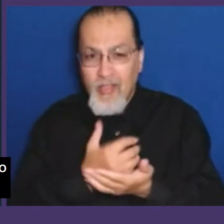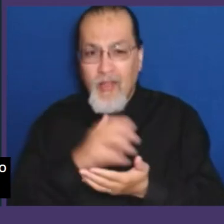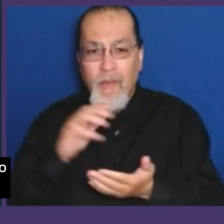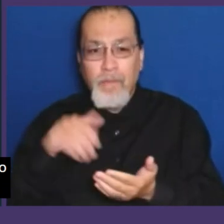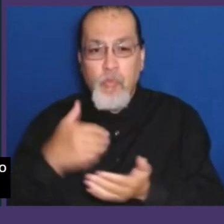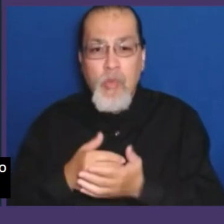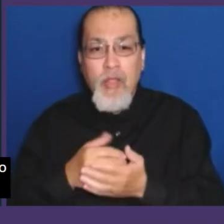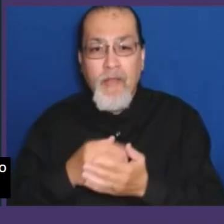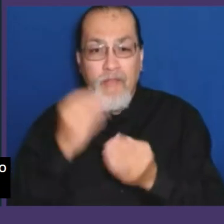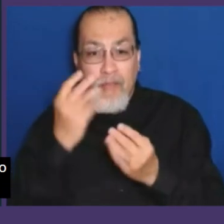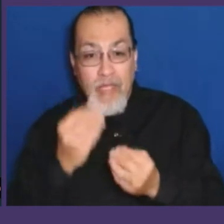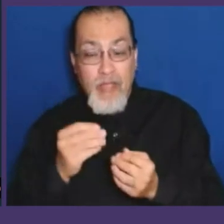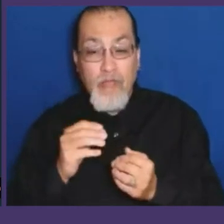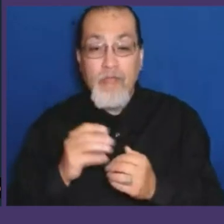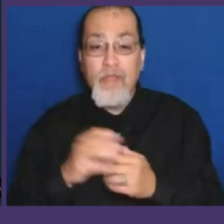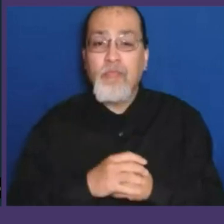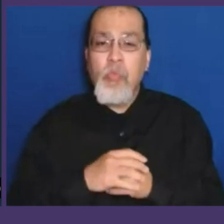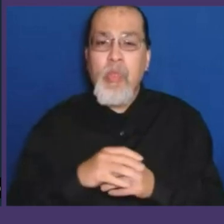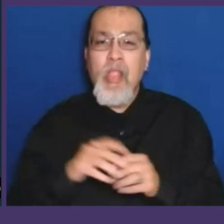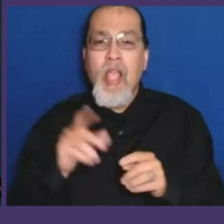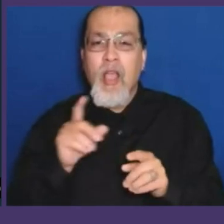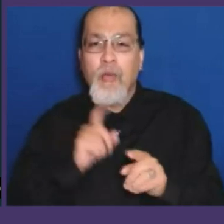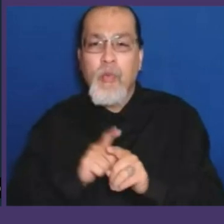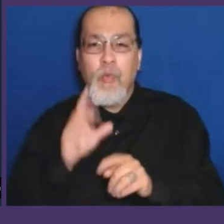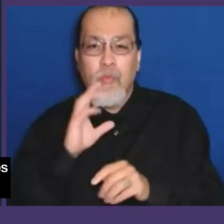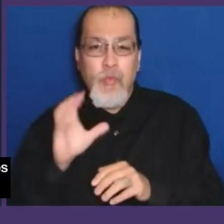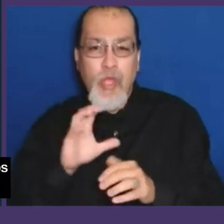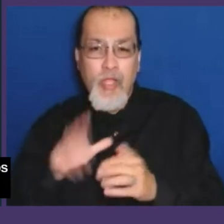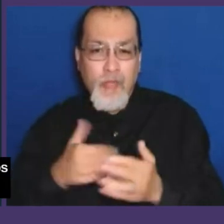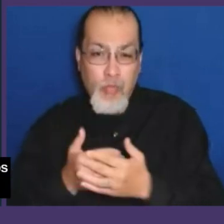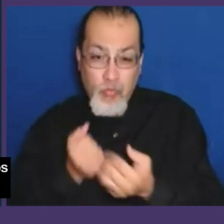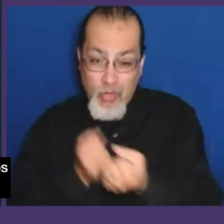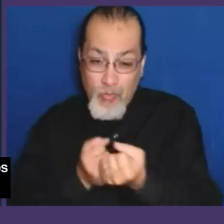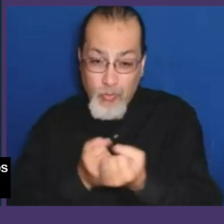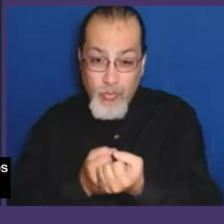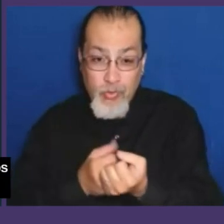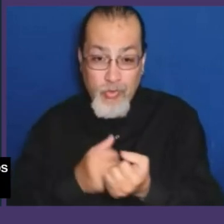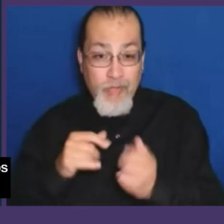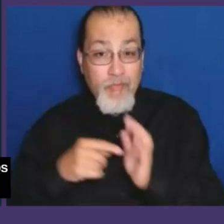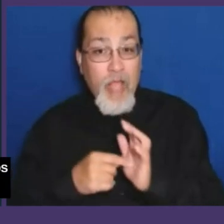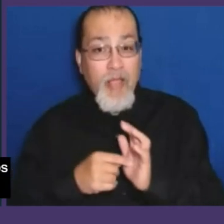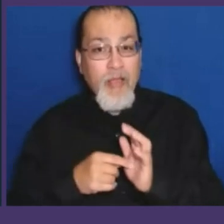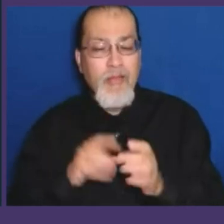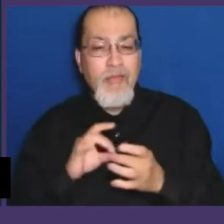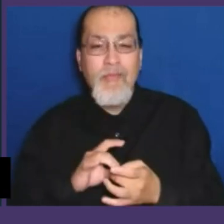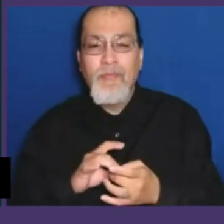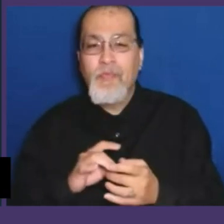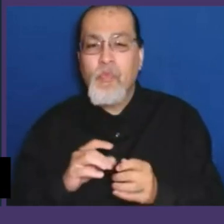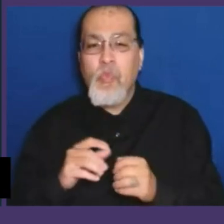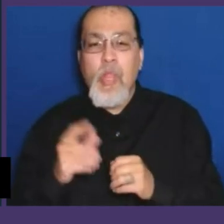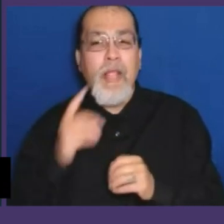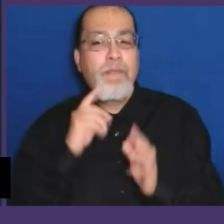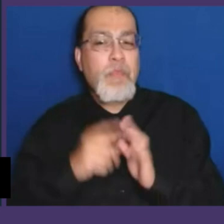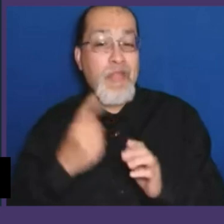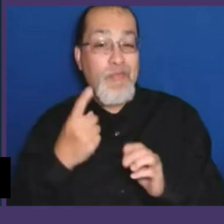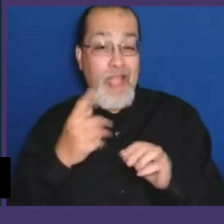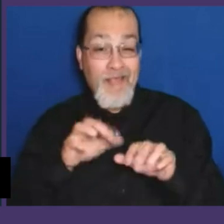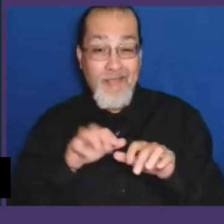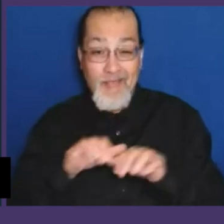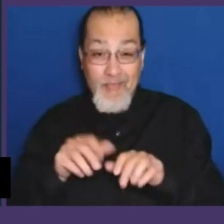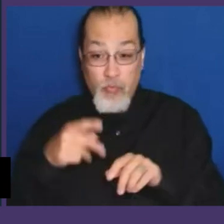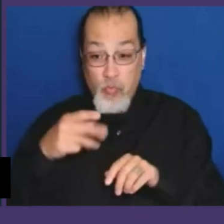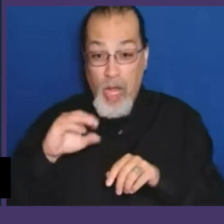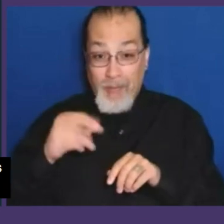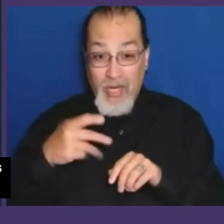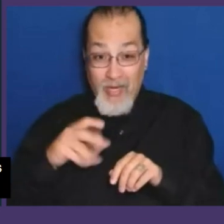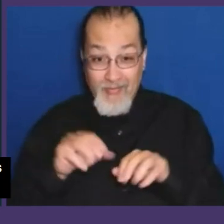that looks like. We take a single prompt, we lay it out in rows, and now we use the SFT, basically the model we'd like to